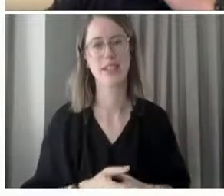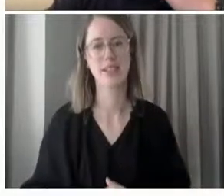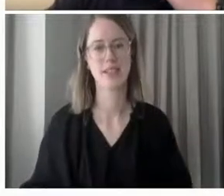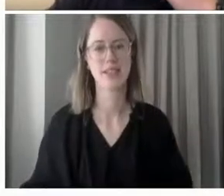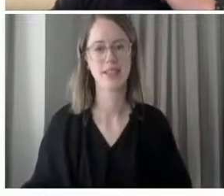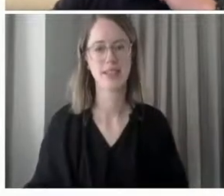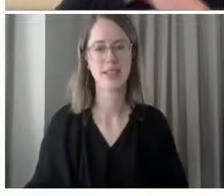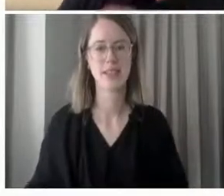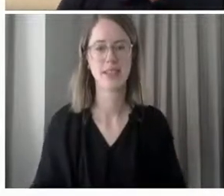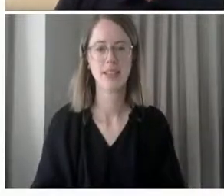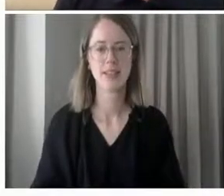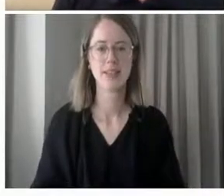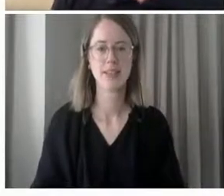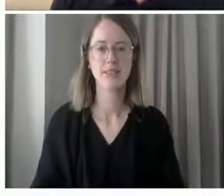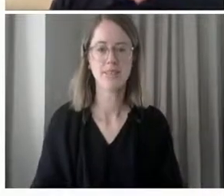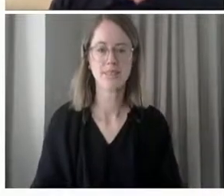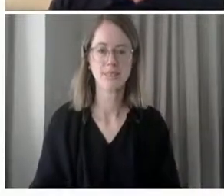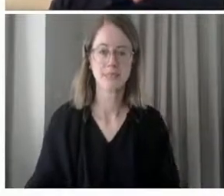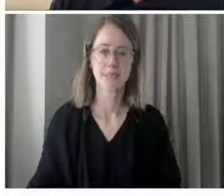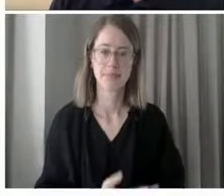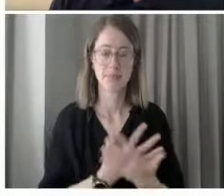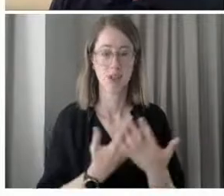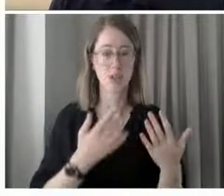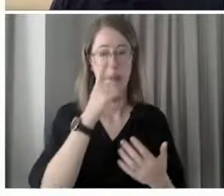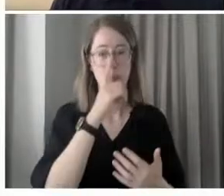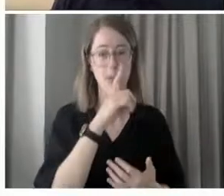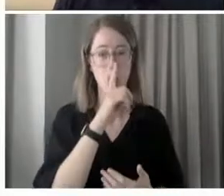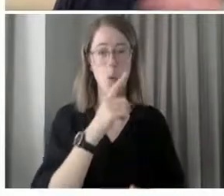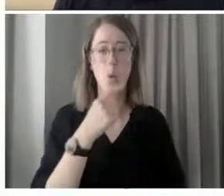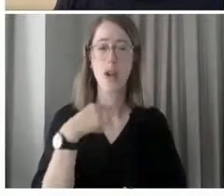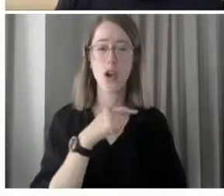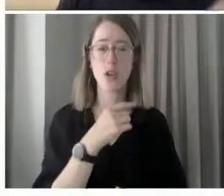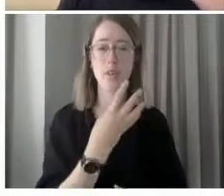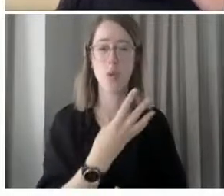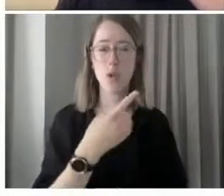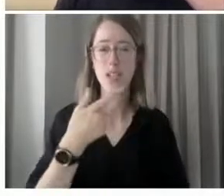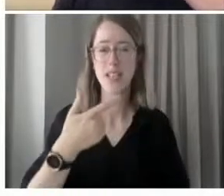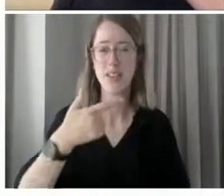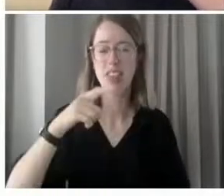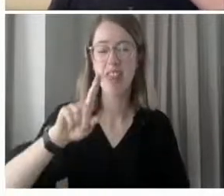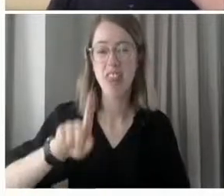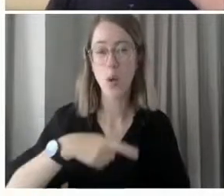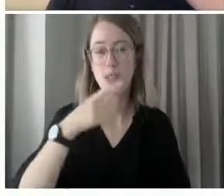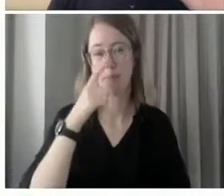But that is a lot of people. That's 147,000 out of our